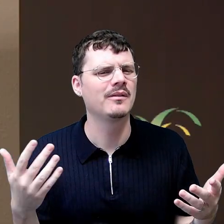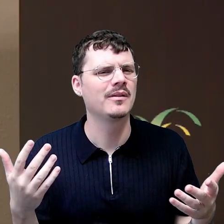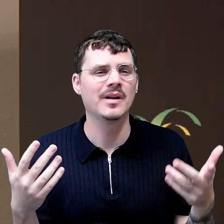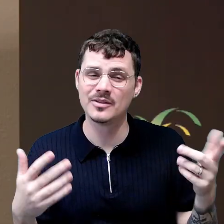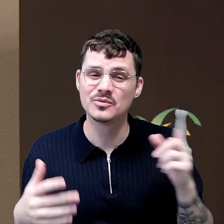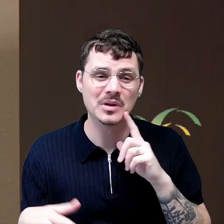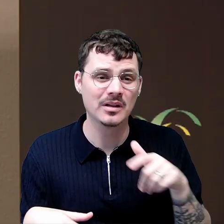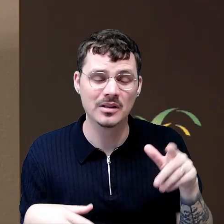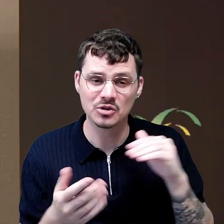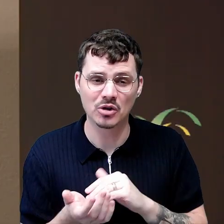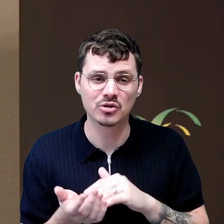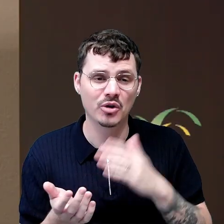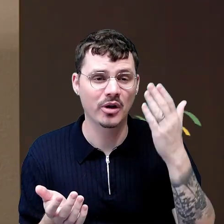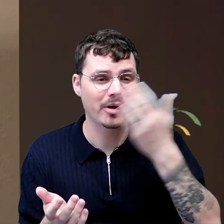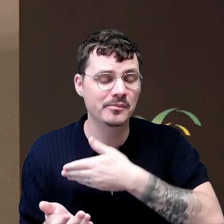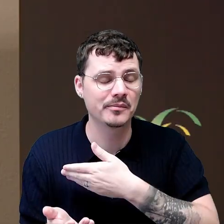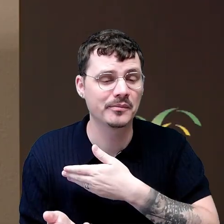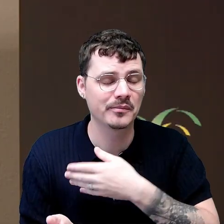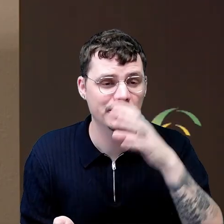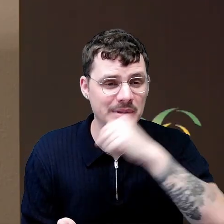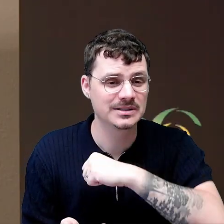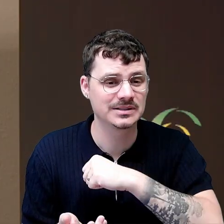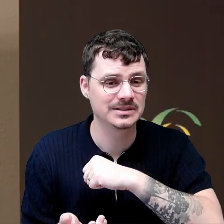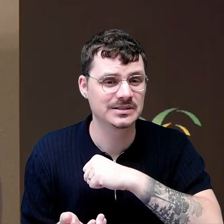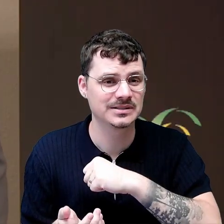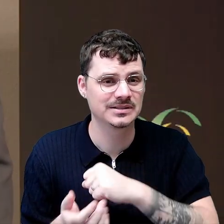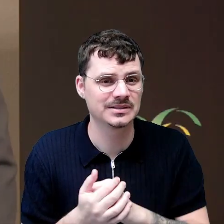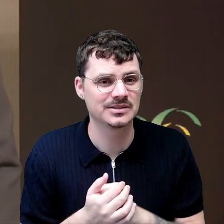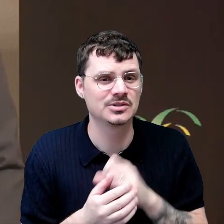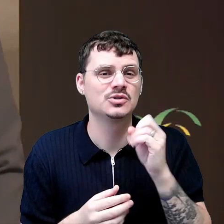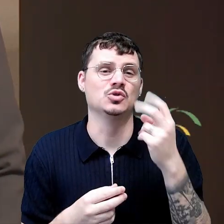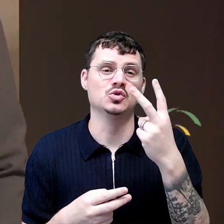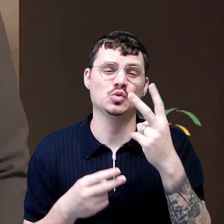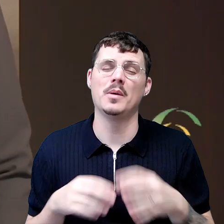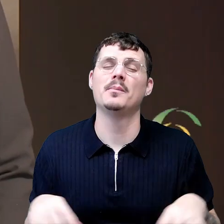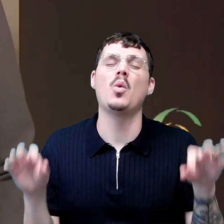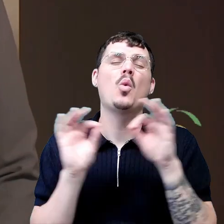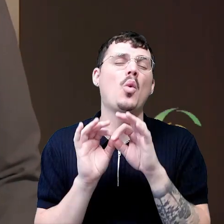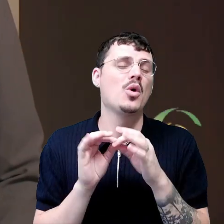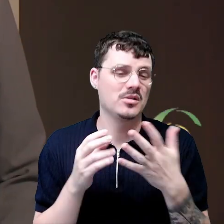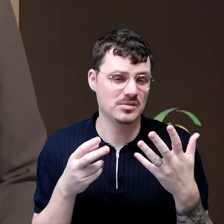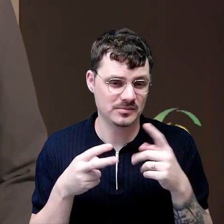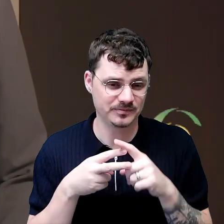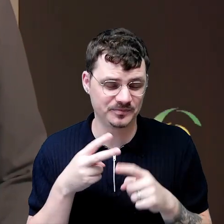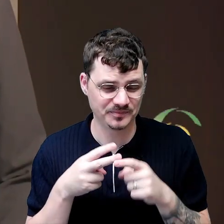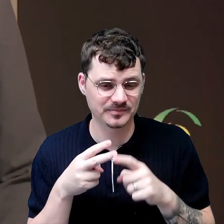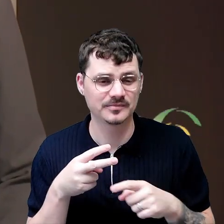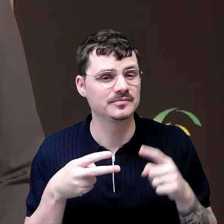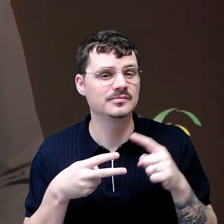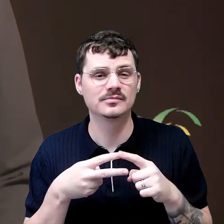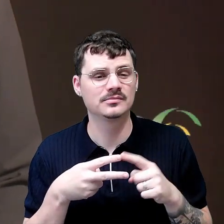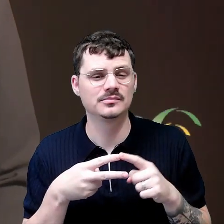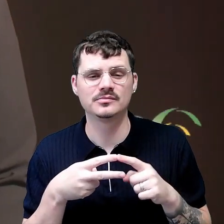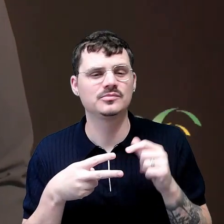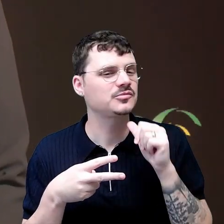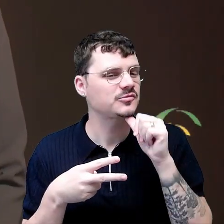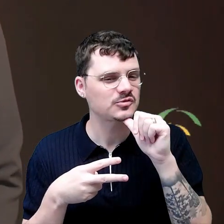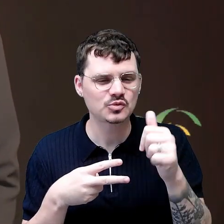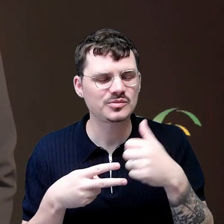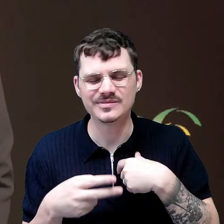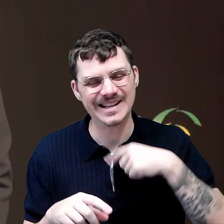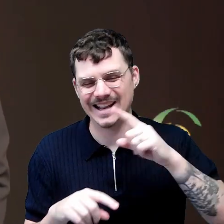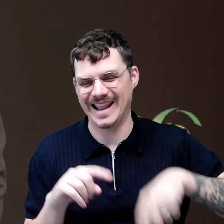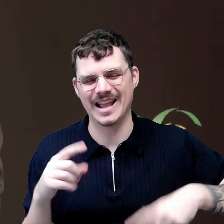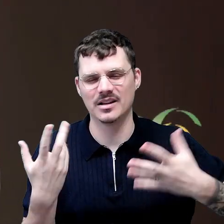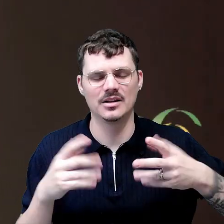That had just been missed. So 2 important things. First is that we